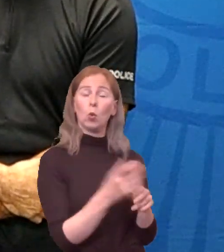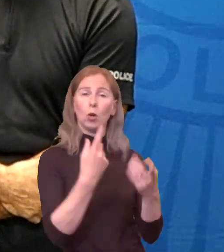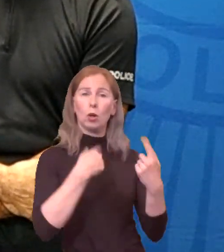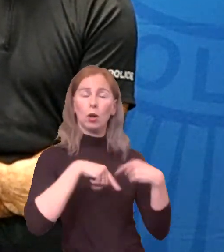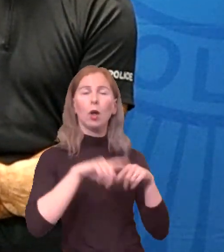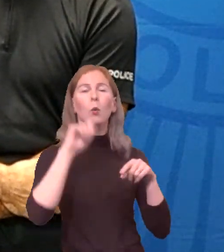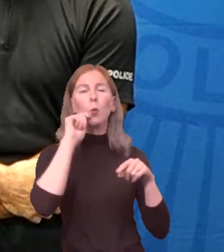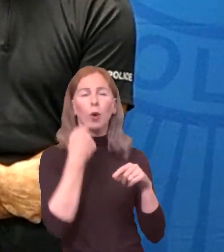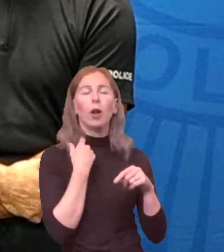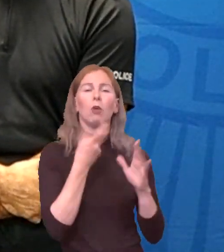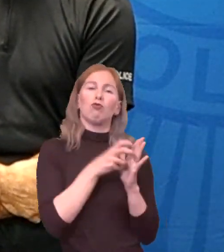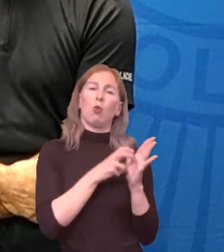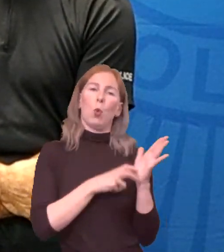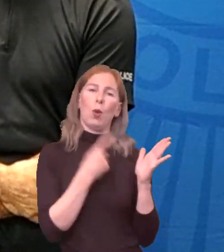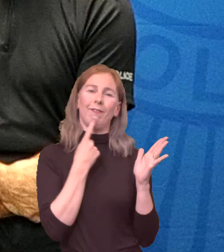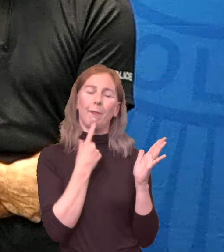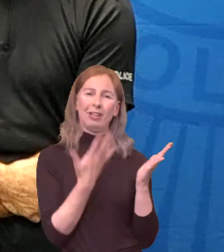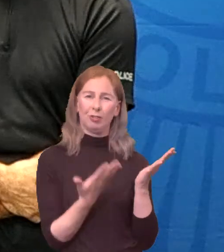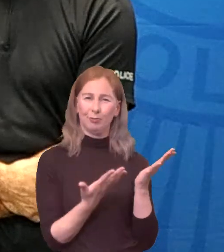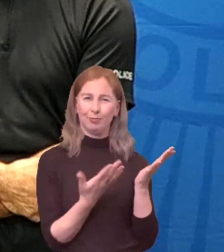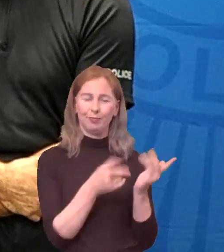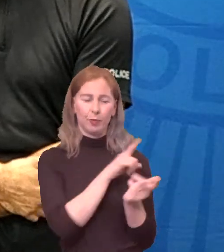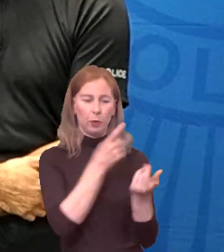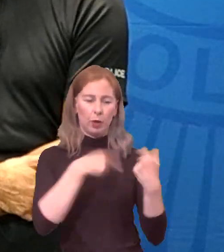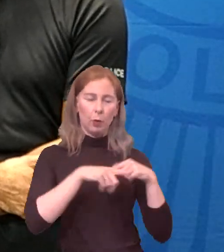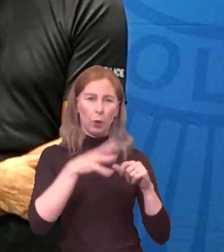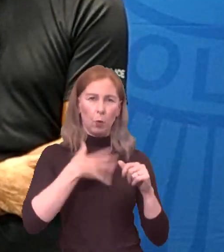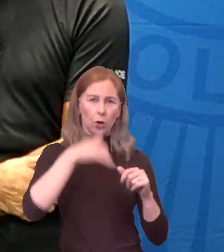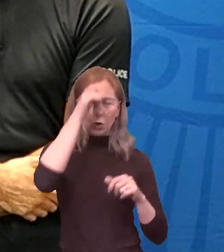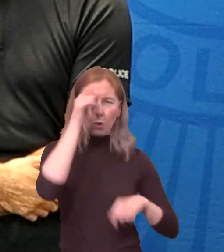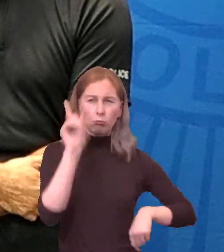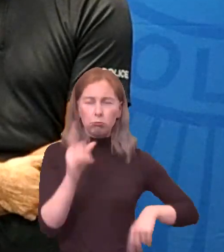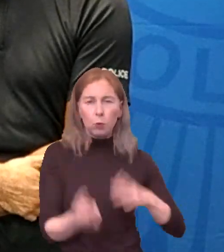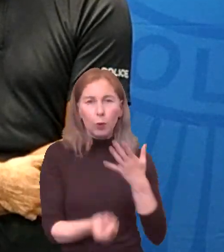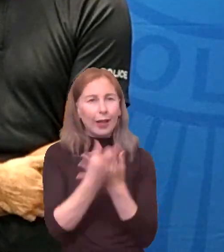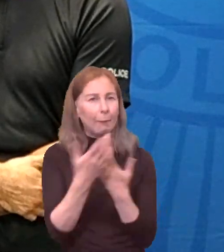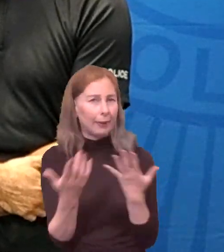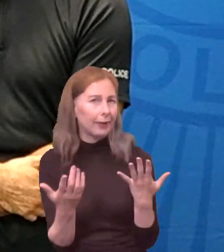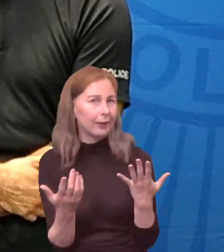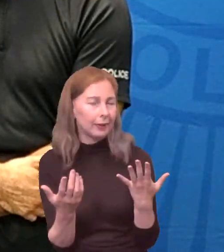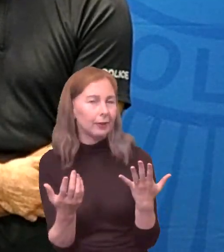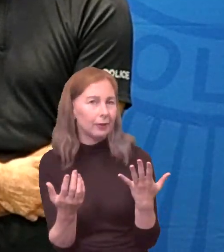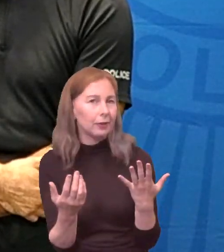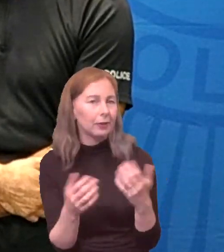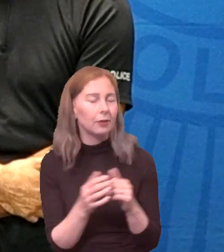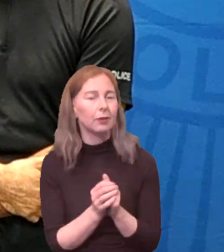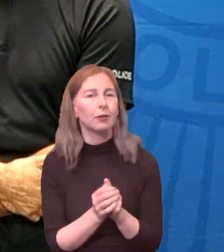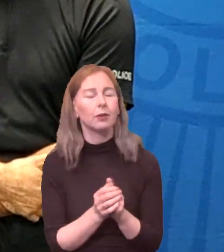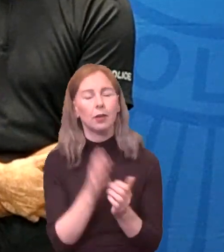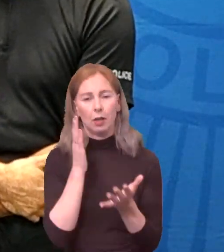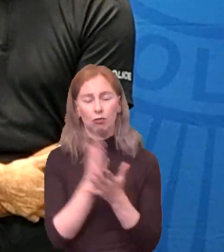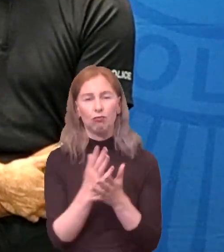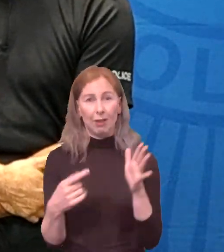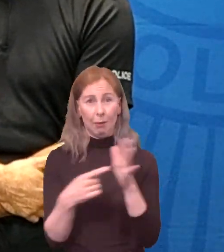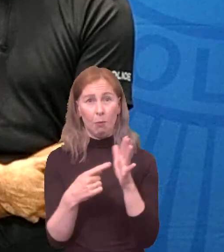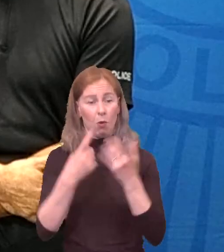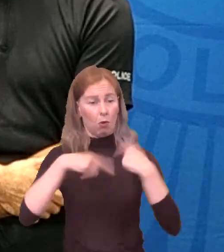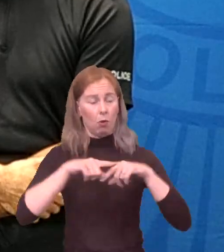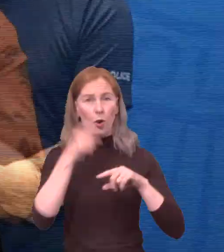bigger picture, because that's what we want to do. Is there's obviously a bigger picture going on here, and it's really key that we understand